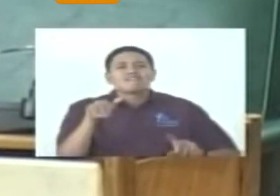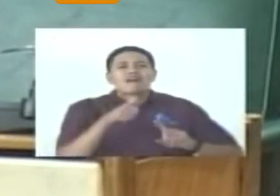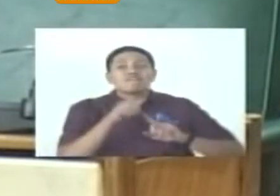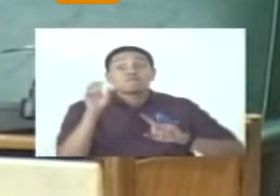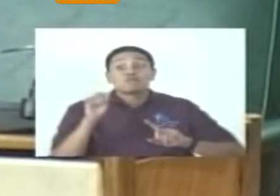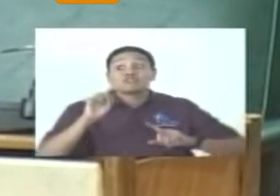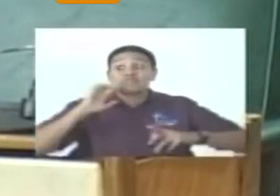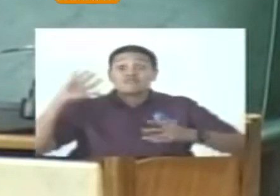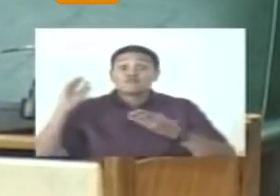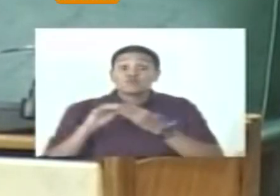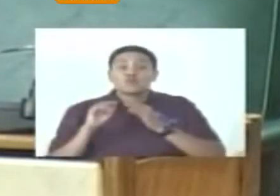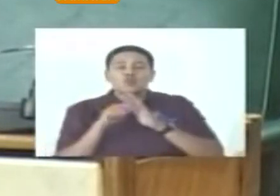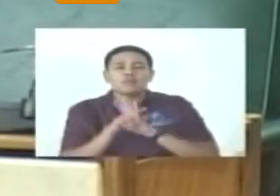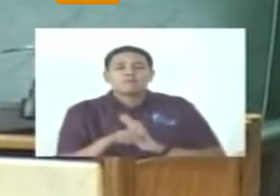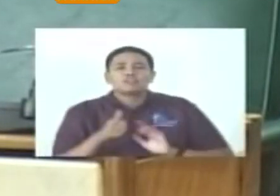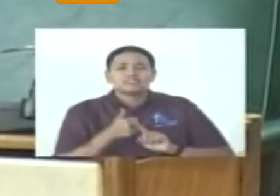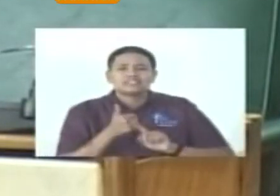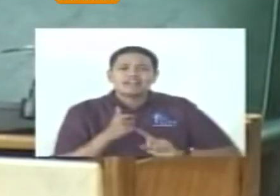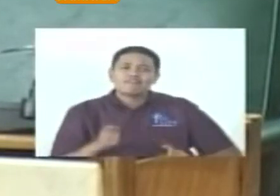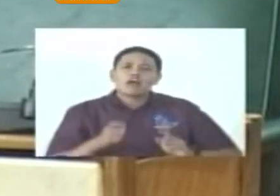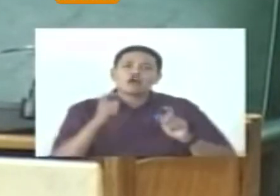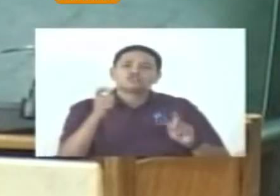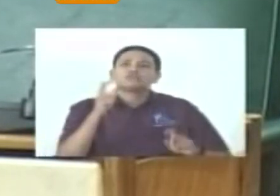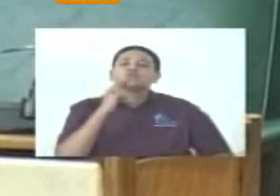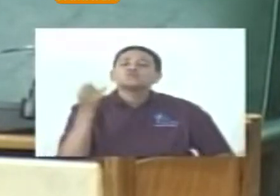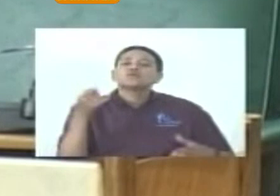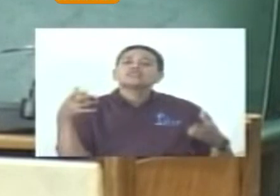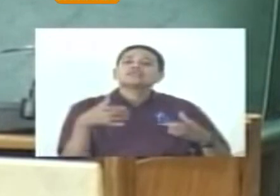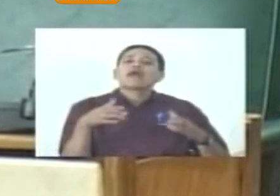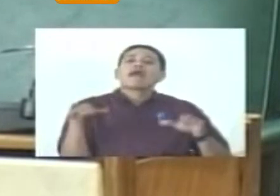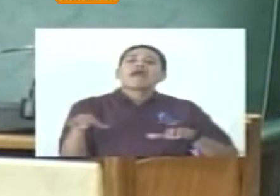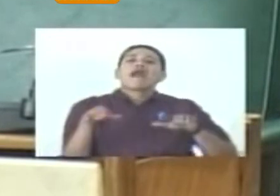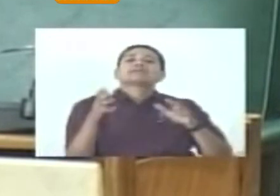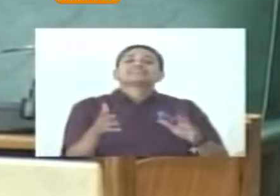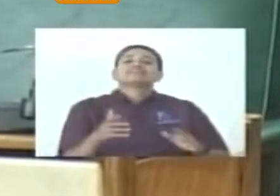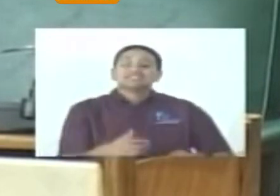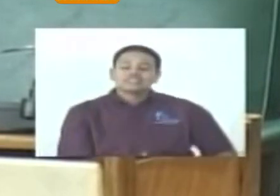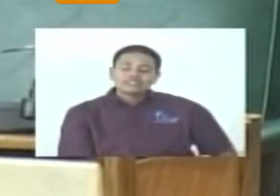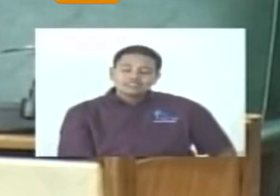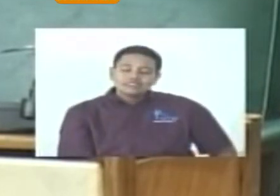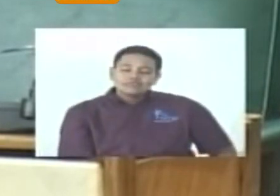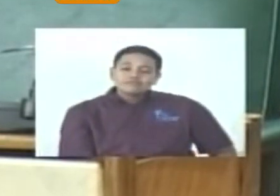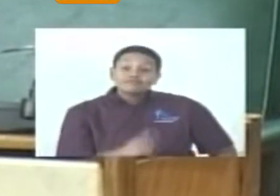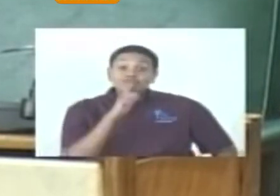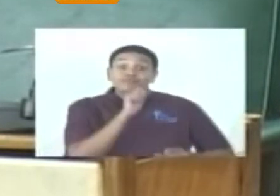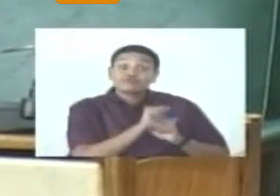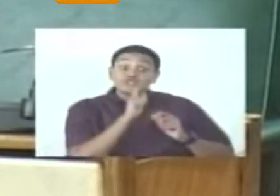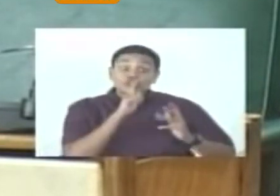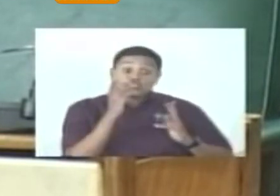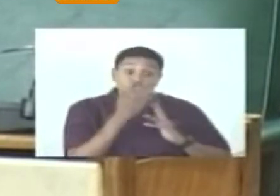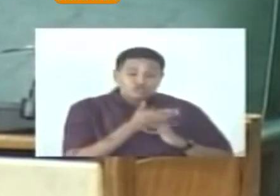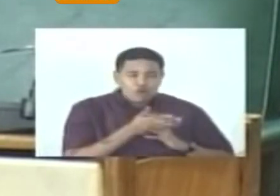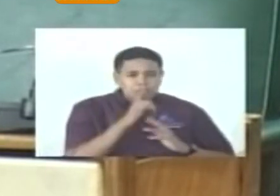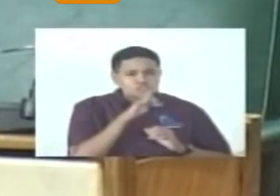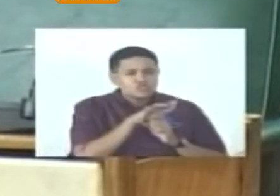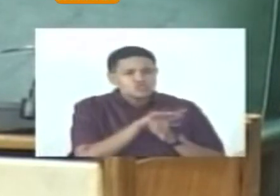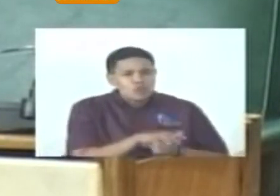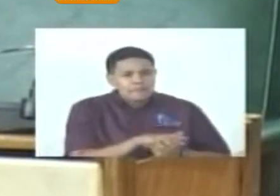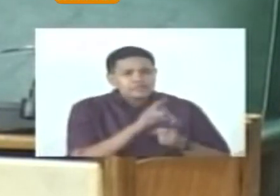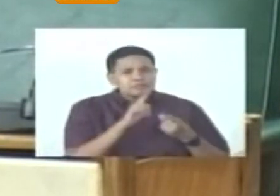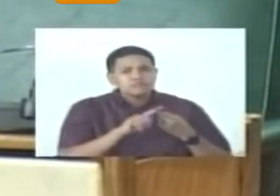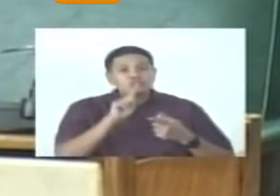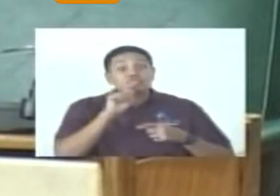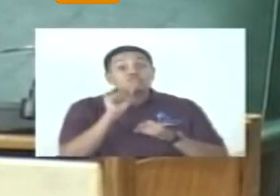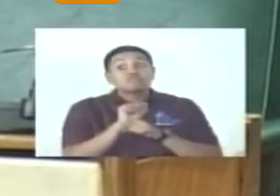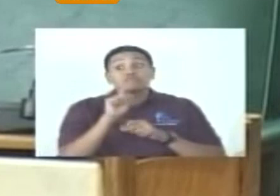55% of murders were attributed to gang activities. In order to disrupt, suppress, and